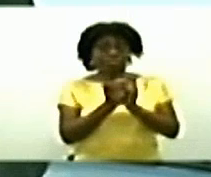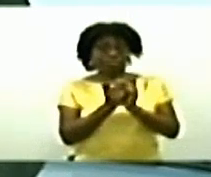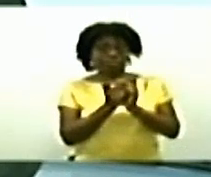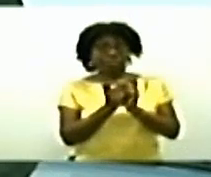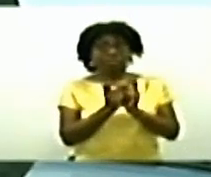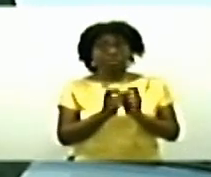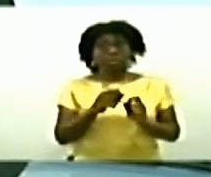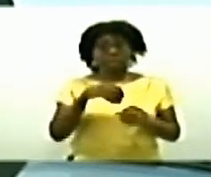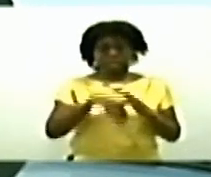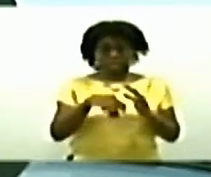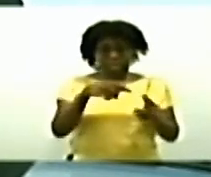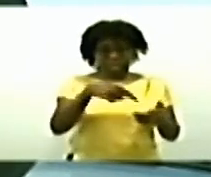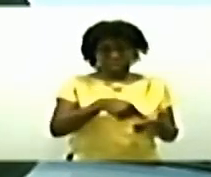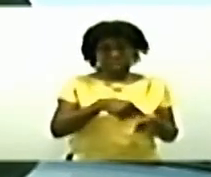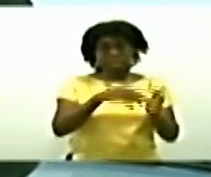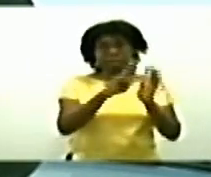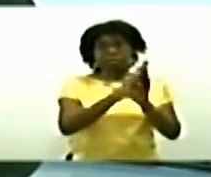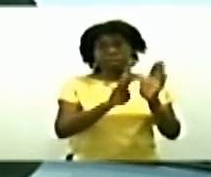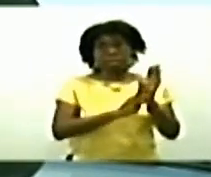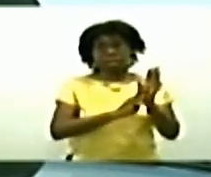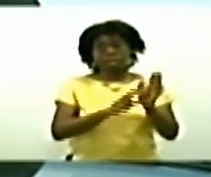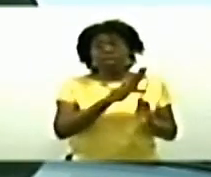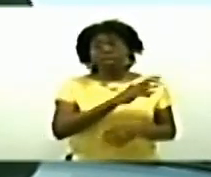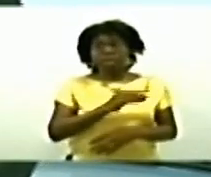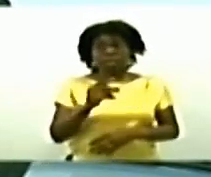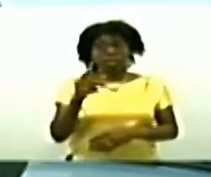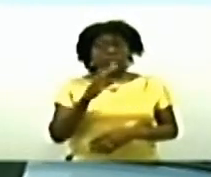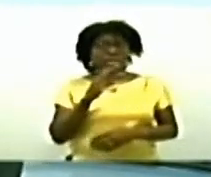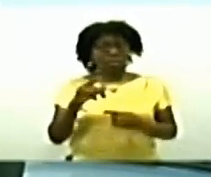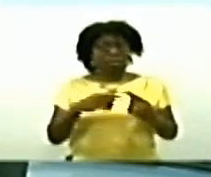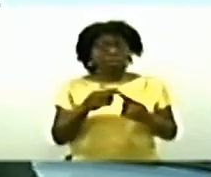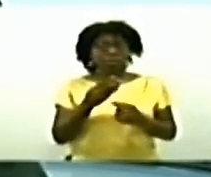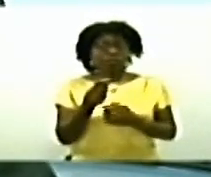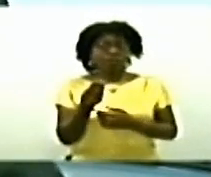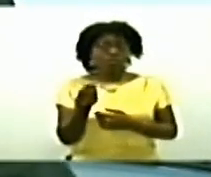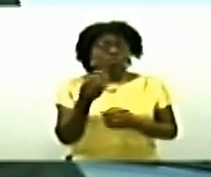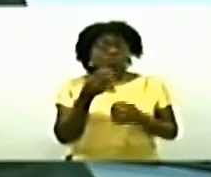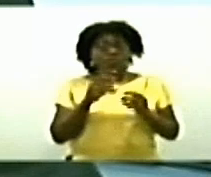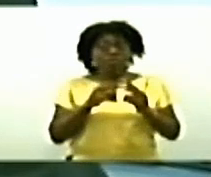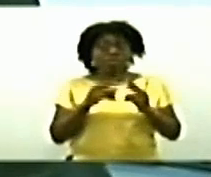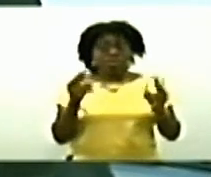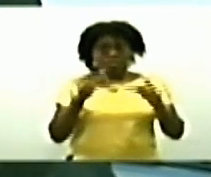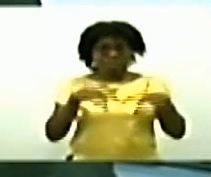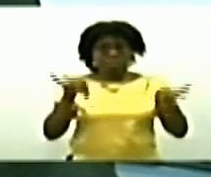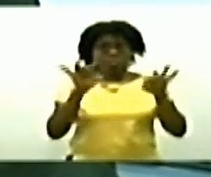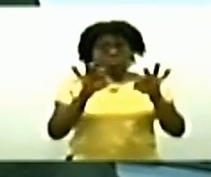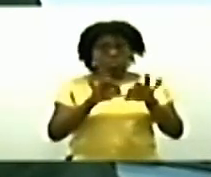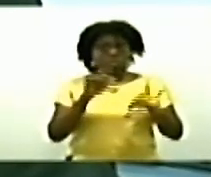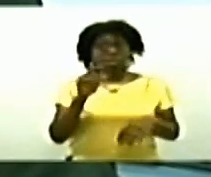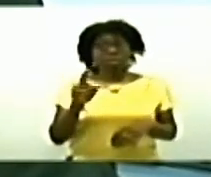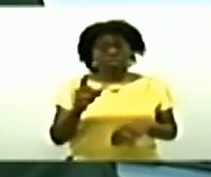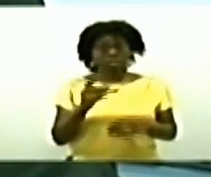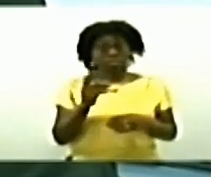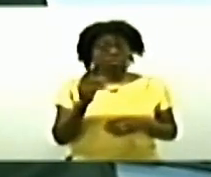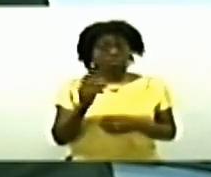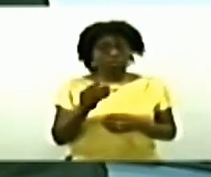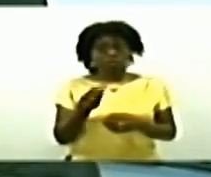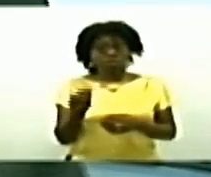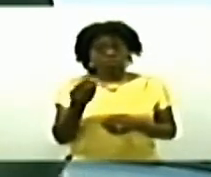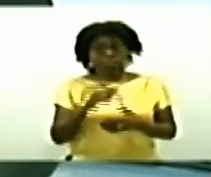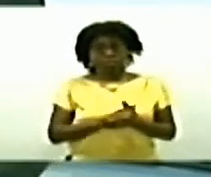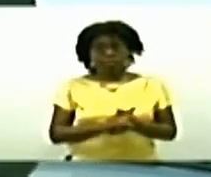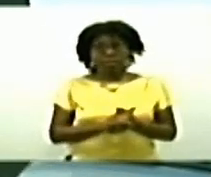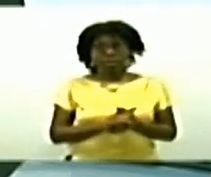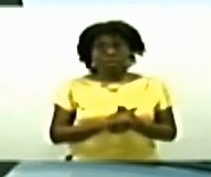bill, and I will just speak to just a couple critical ones just for us to understand some